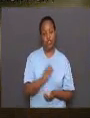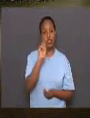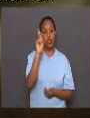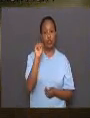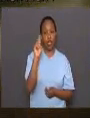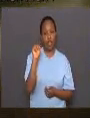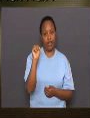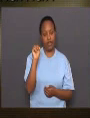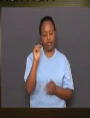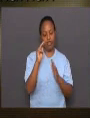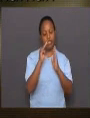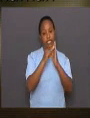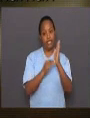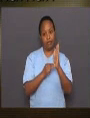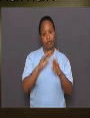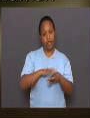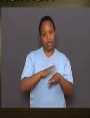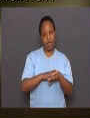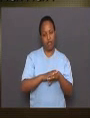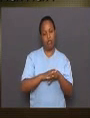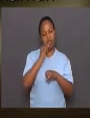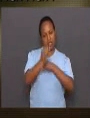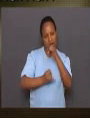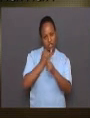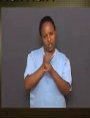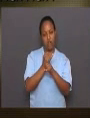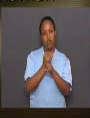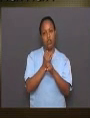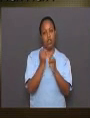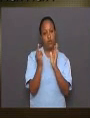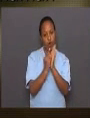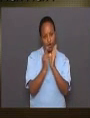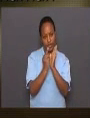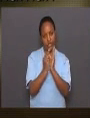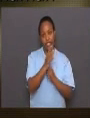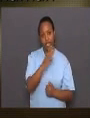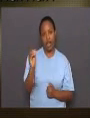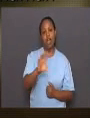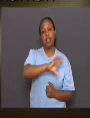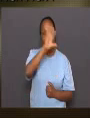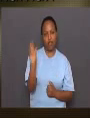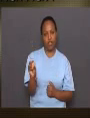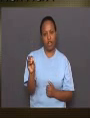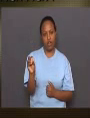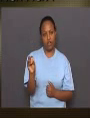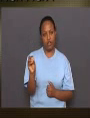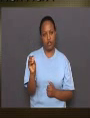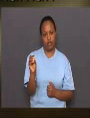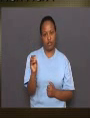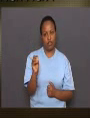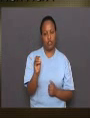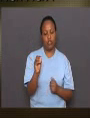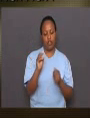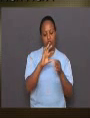Nations system, international law, and the African Union have